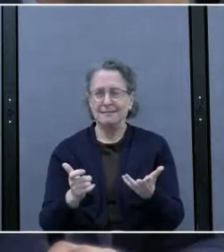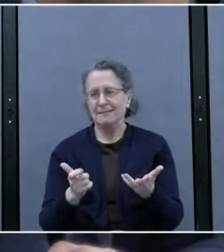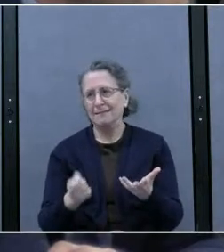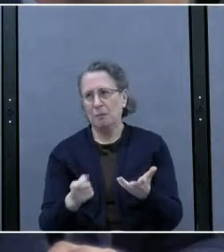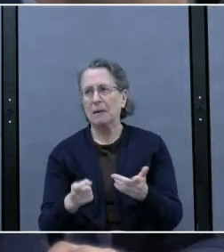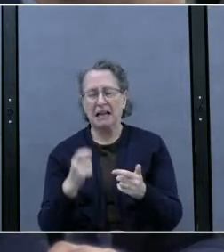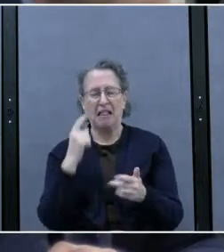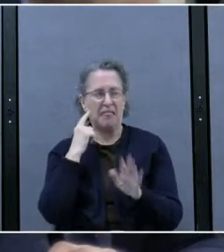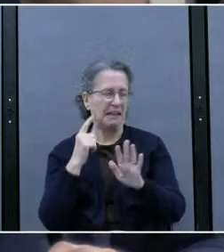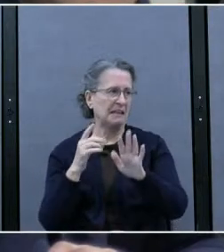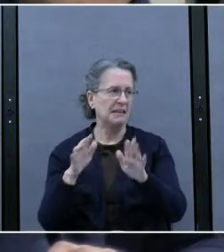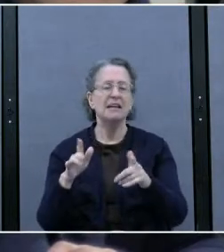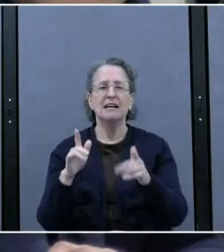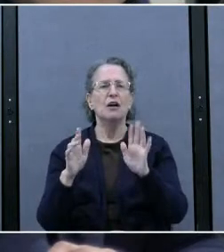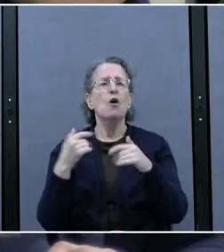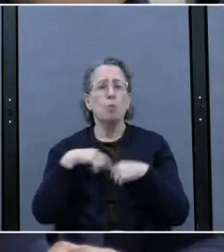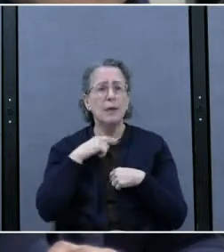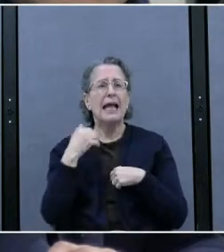that led to it being an